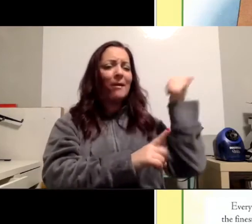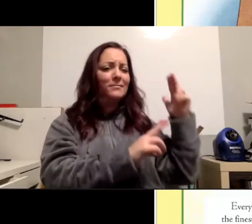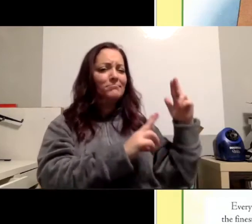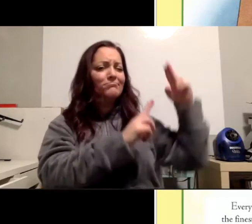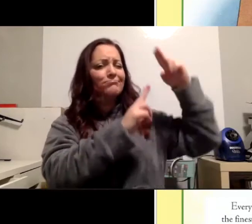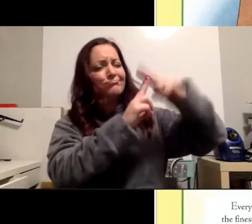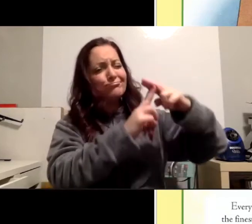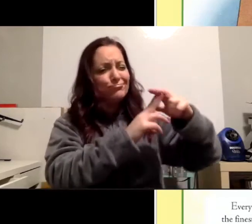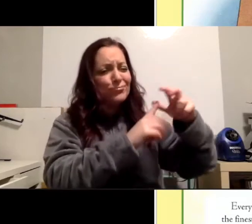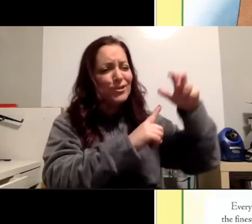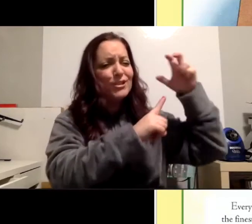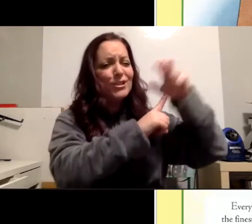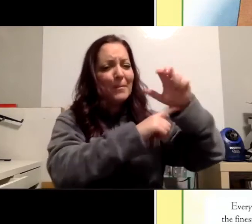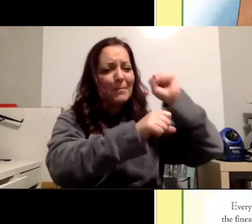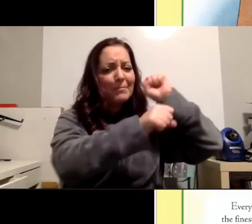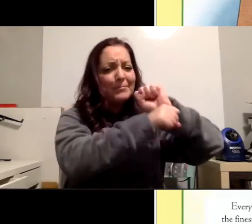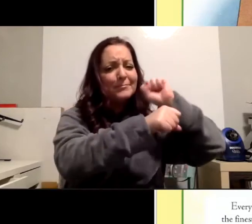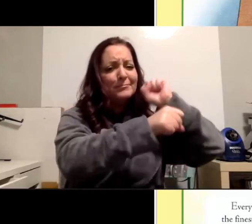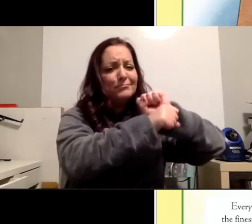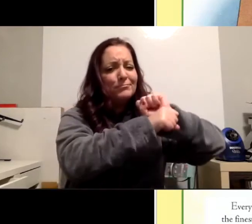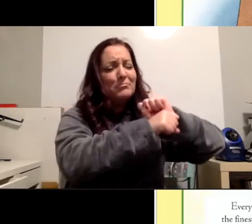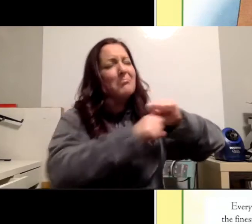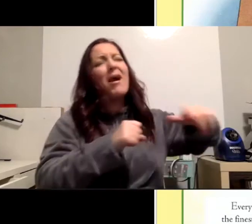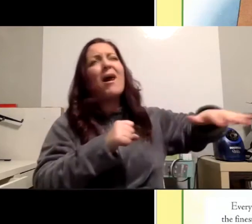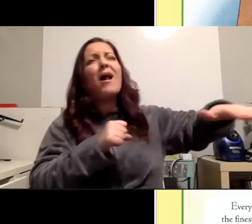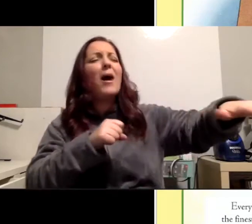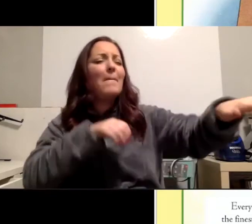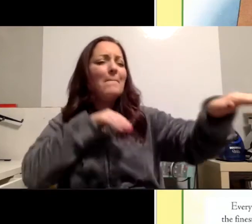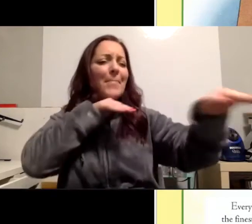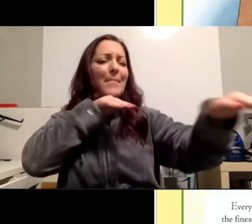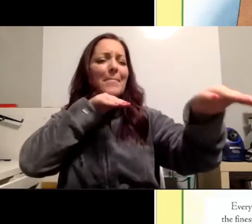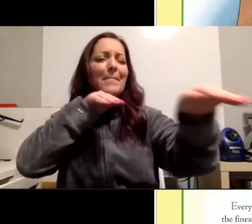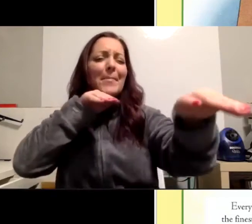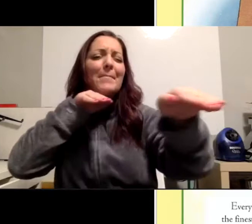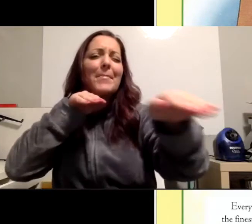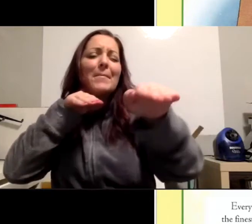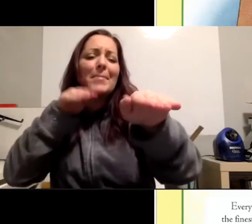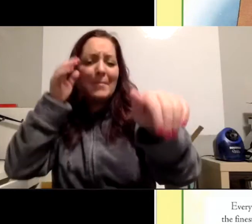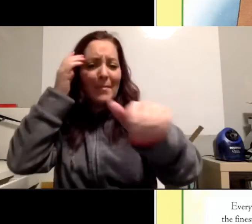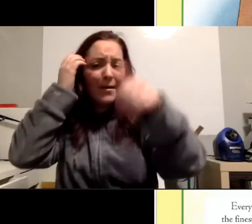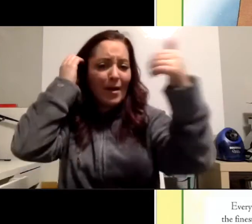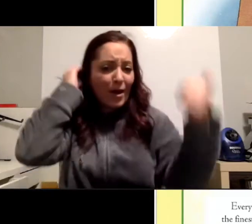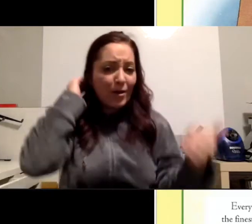he did the finest work for miles around.